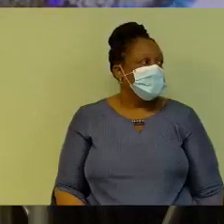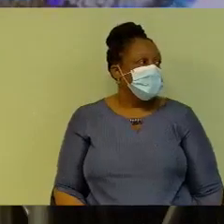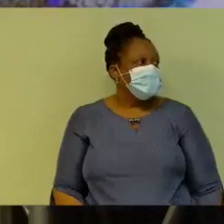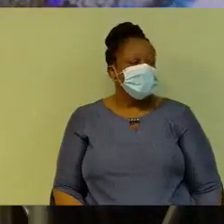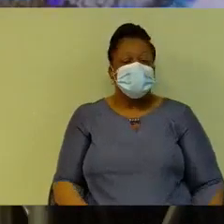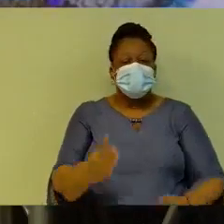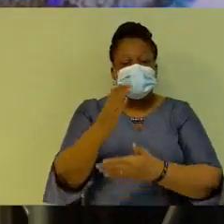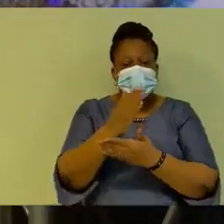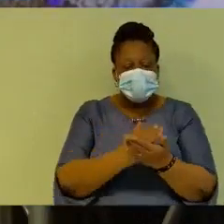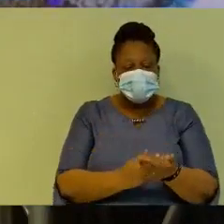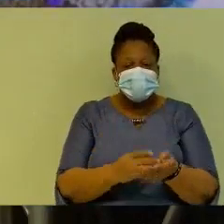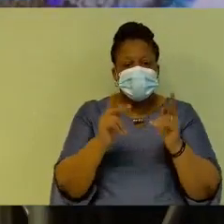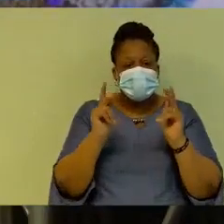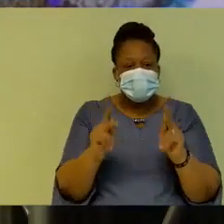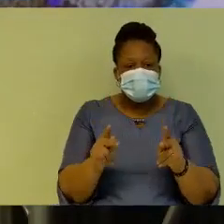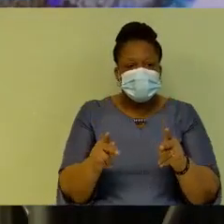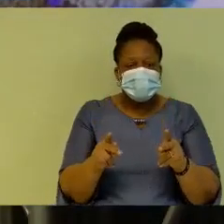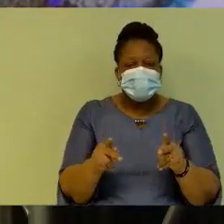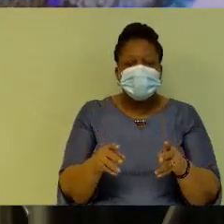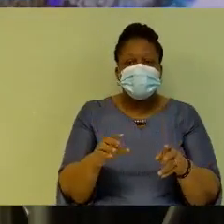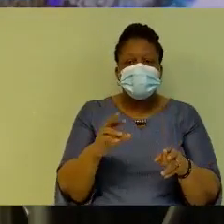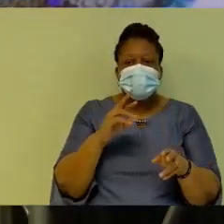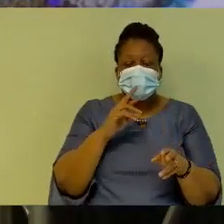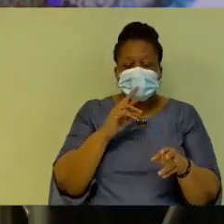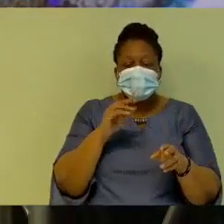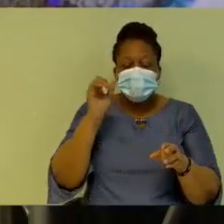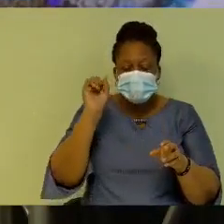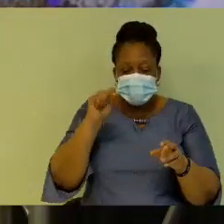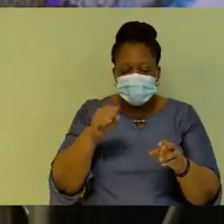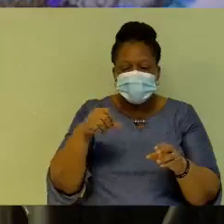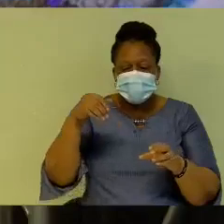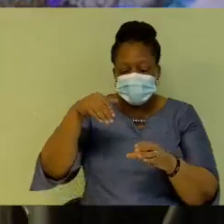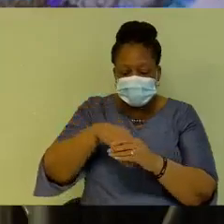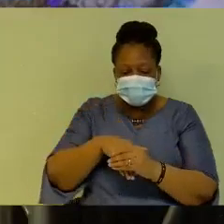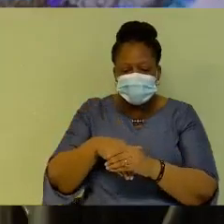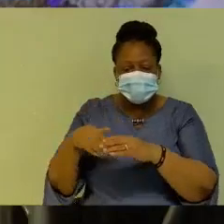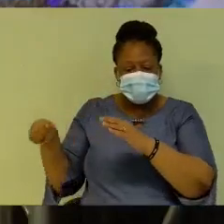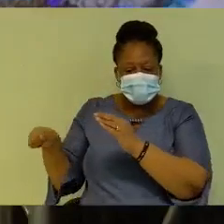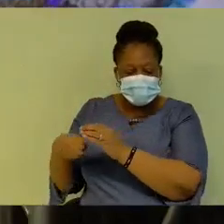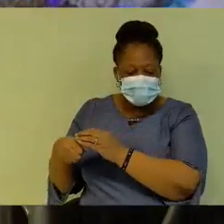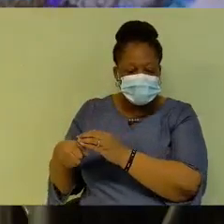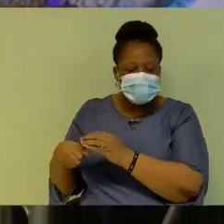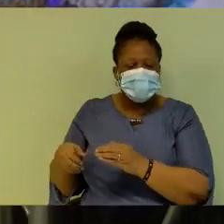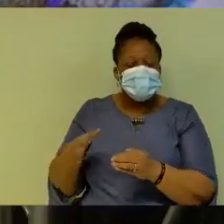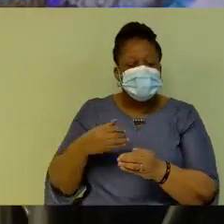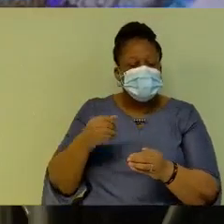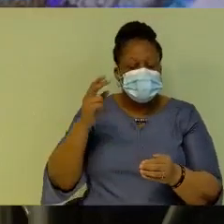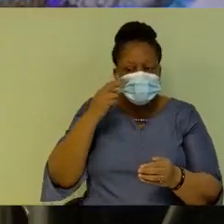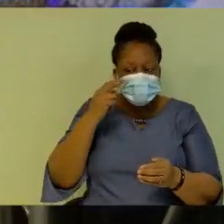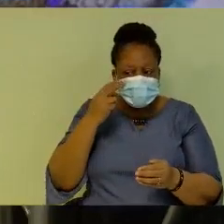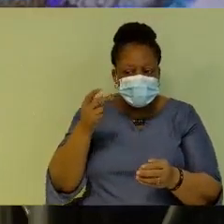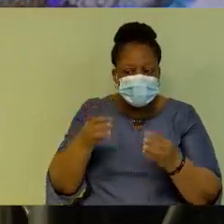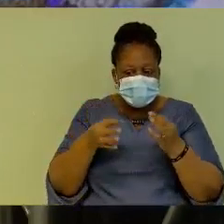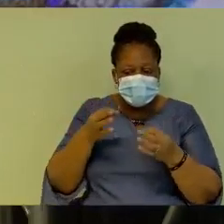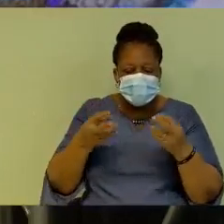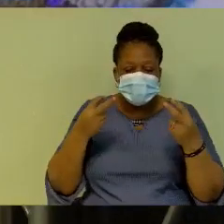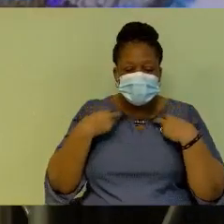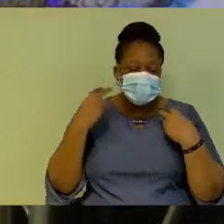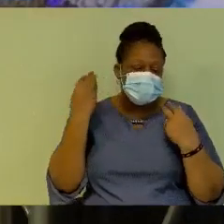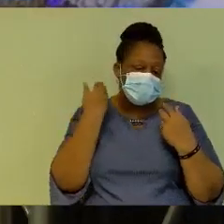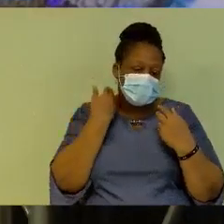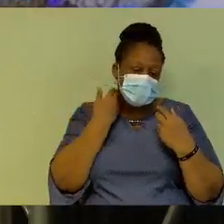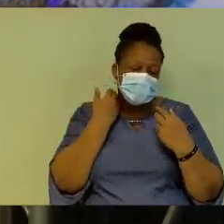these incoming travelers, they were placed in quarantine, they were observed for the onset of symptoms, and actually